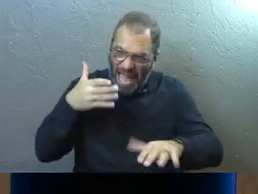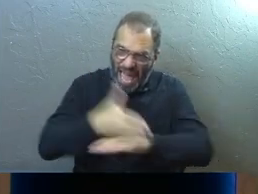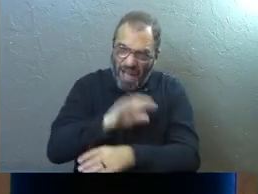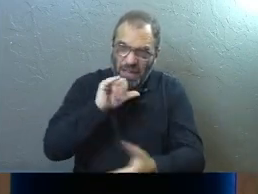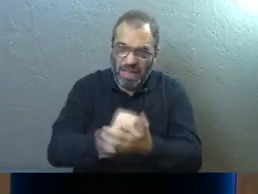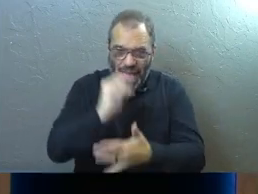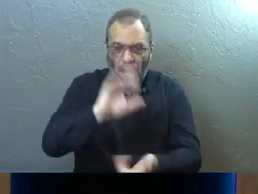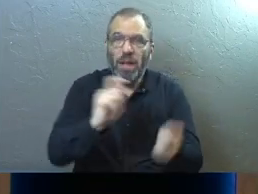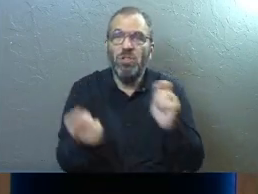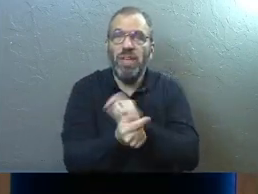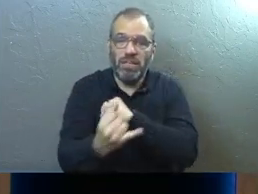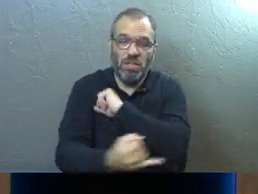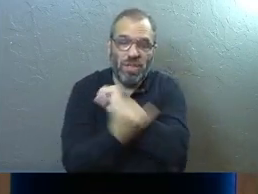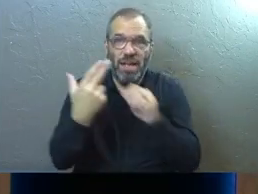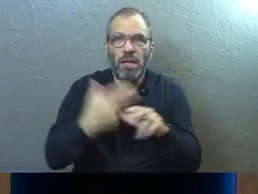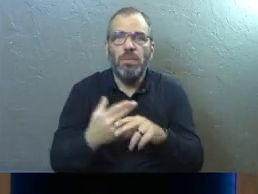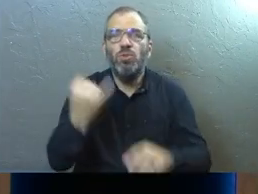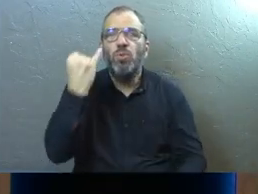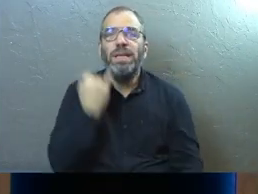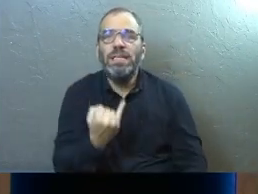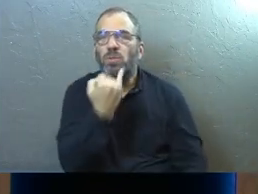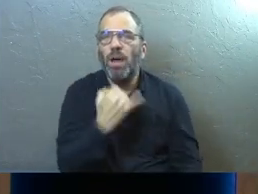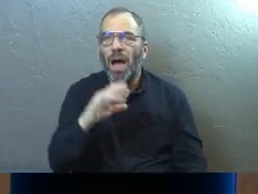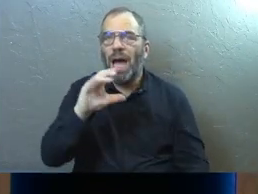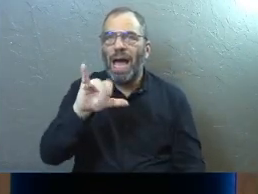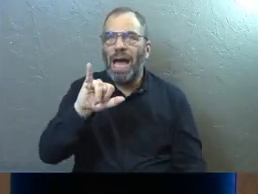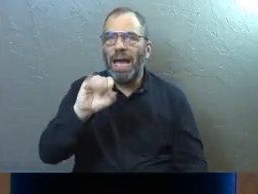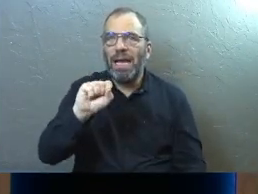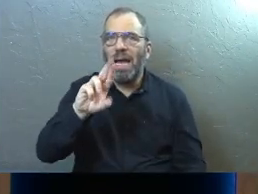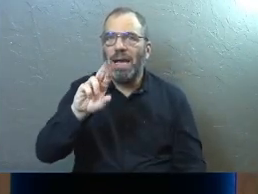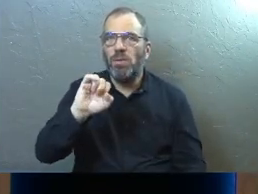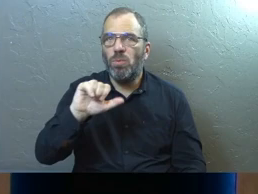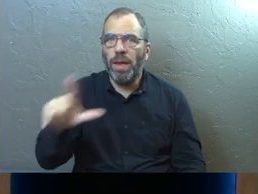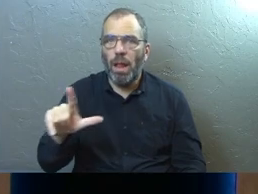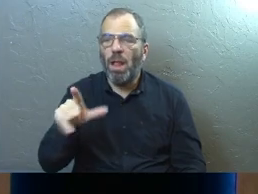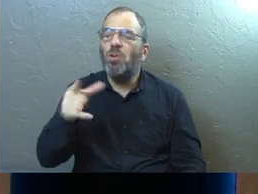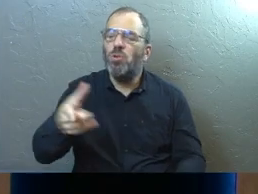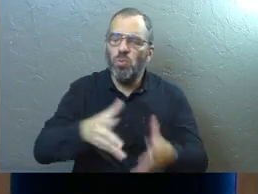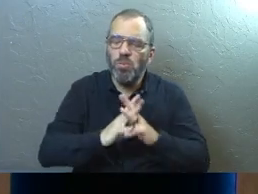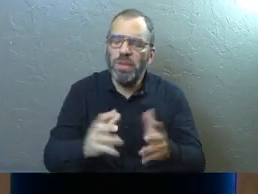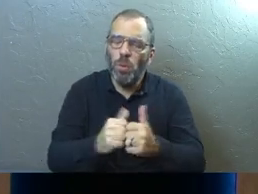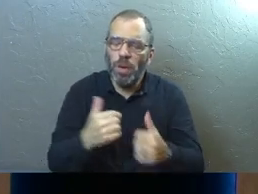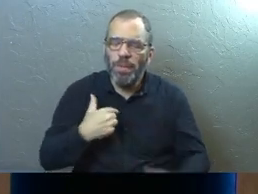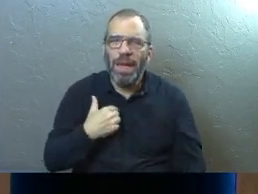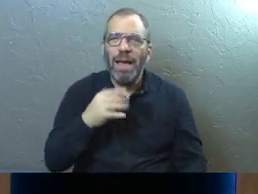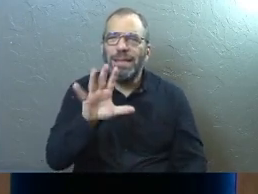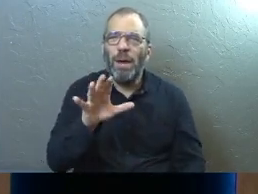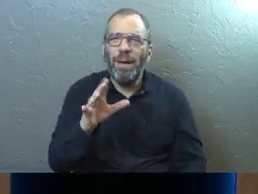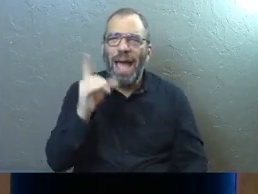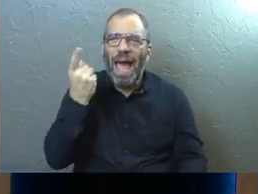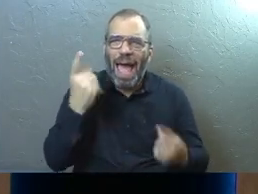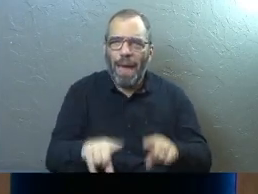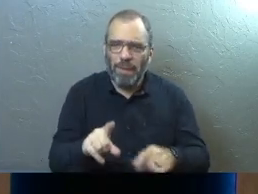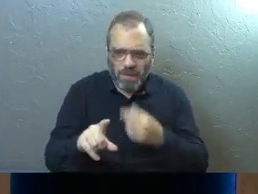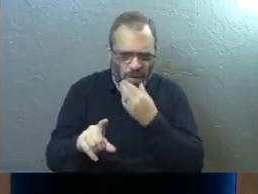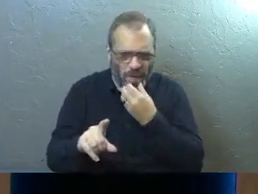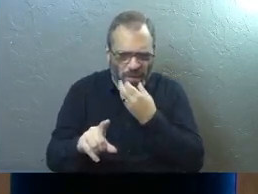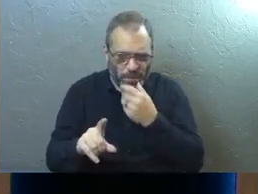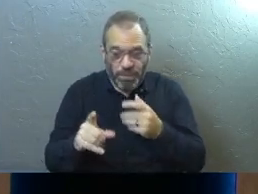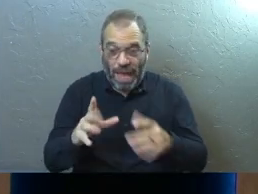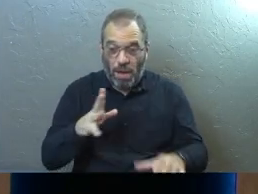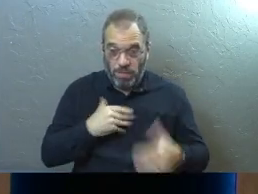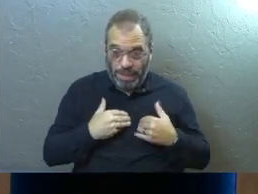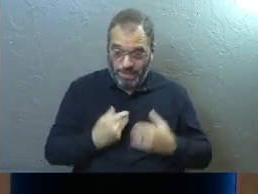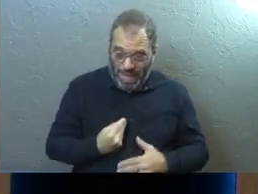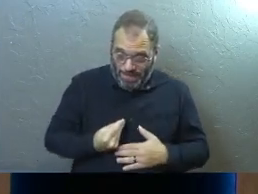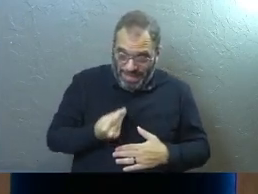wrestle, God changes Jacob's name to Israel, which means you wrestled with God. And there's this beautiful thing that happens there that God says, part of what